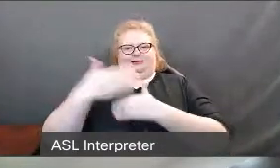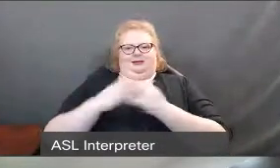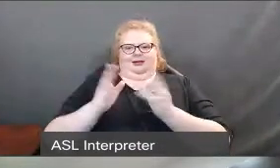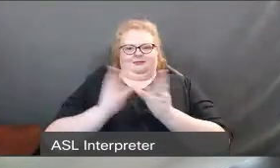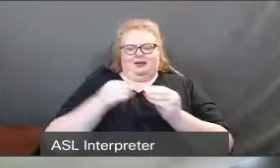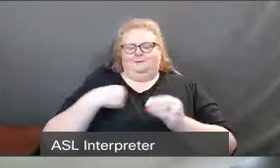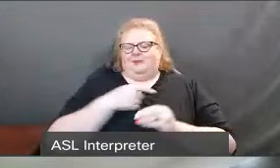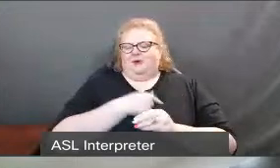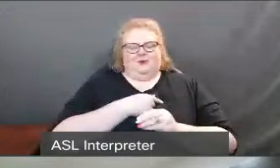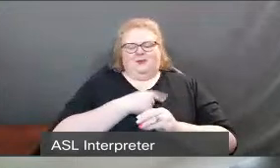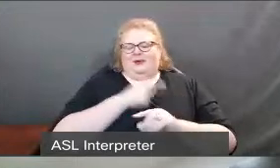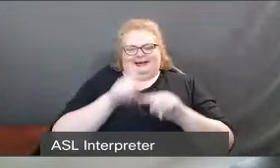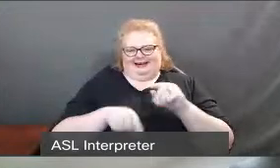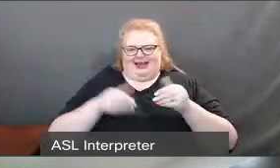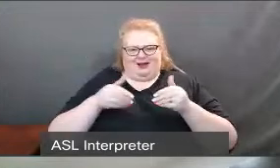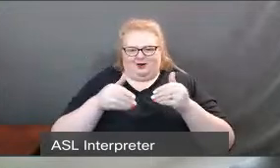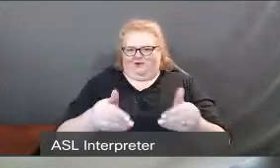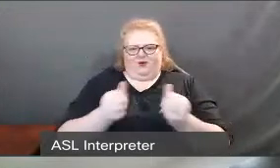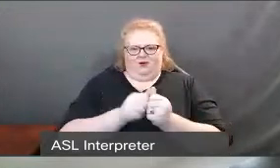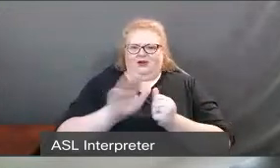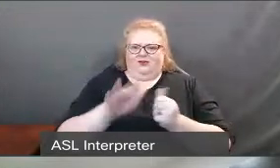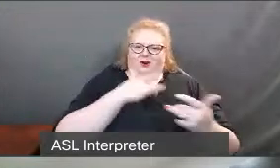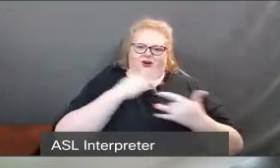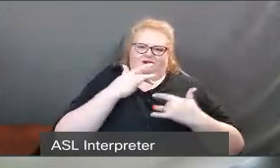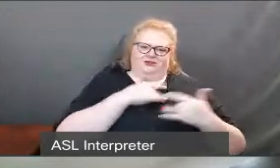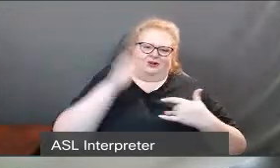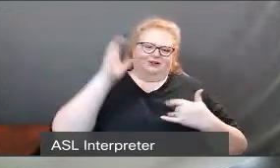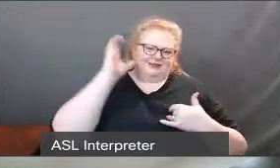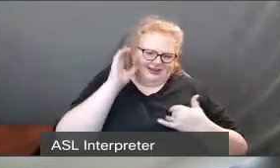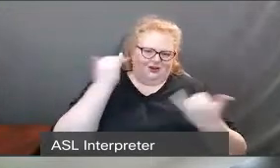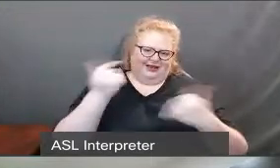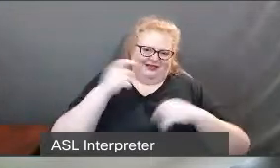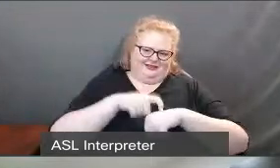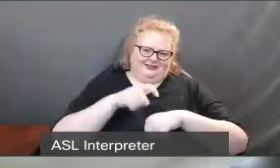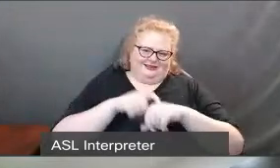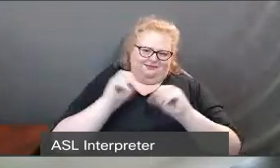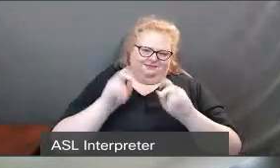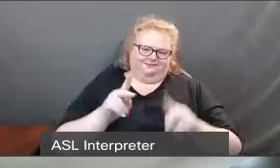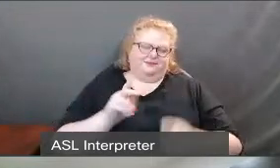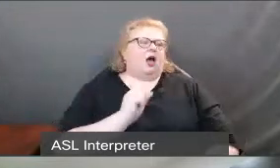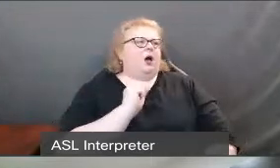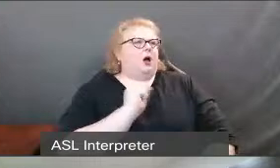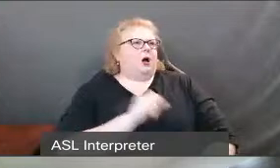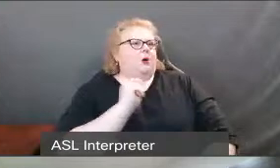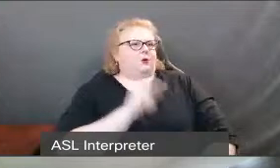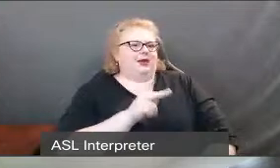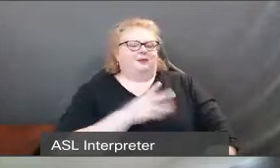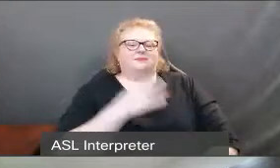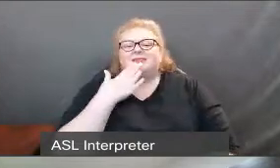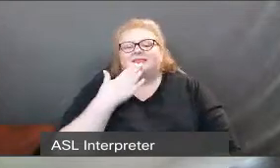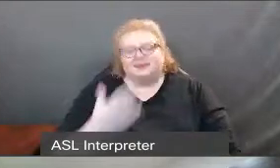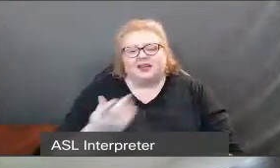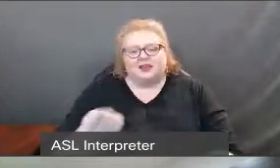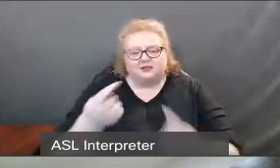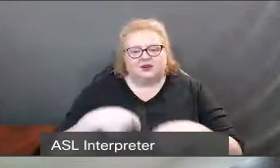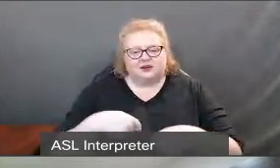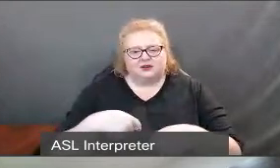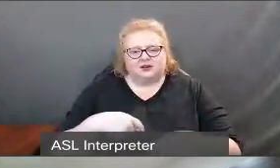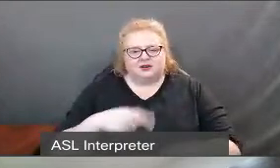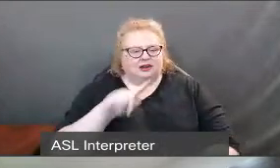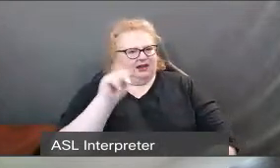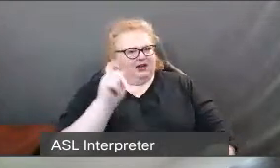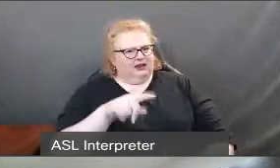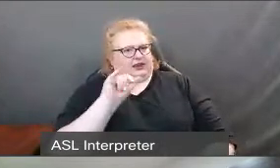be able to go forward with your concerns at this point. Okay. We do appreciate you coming. I have a question. If he